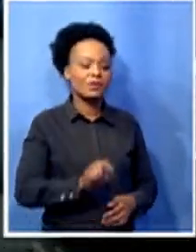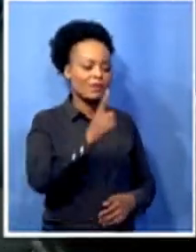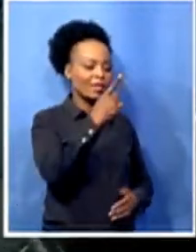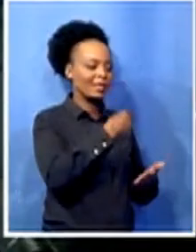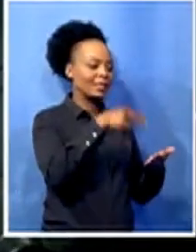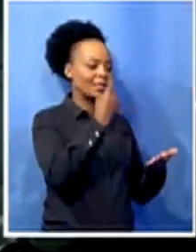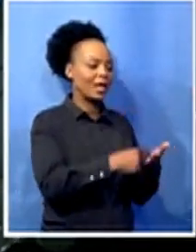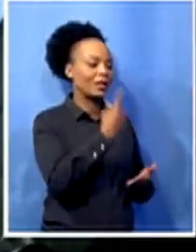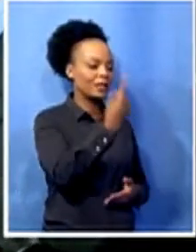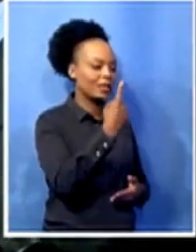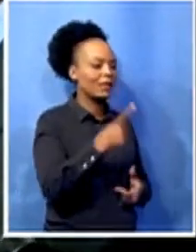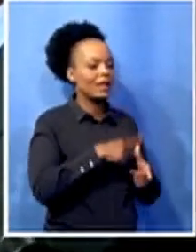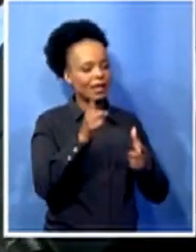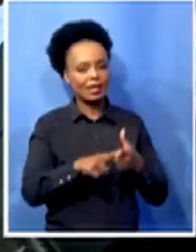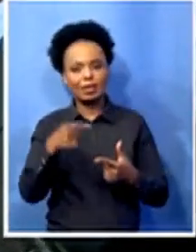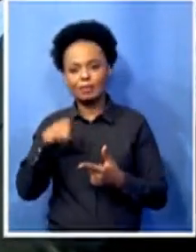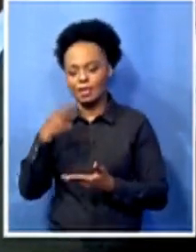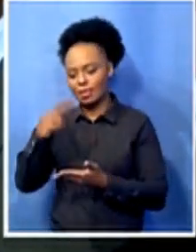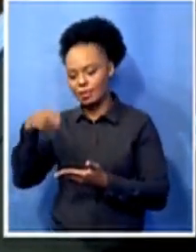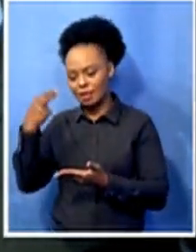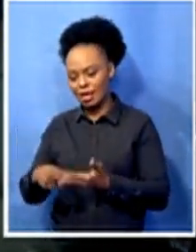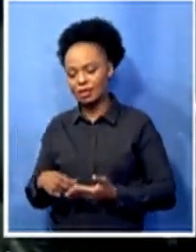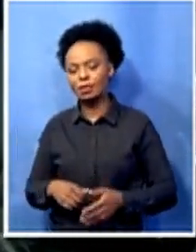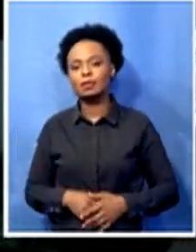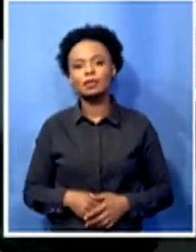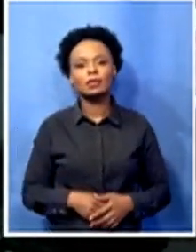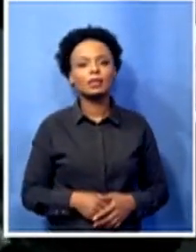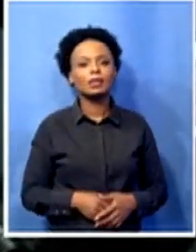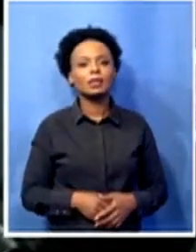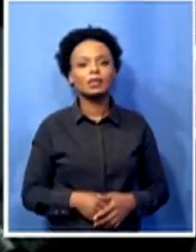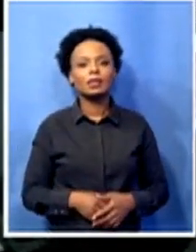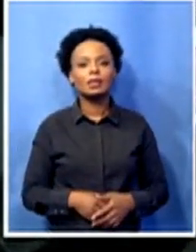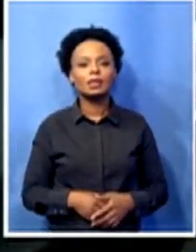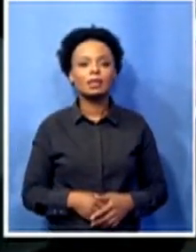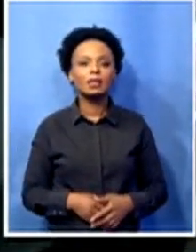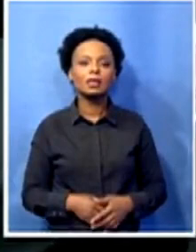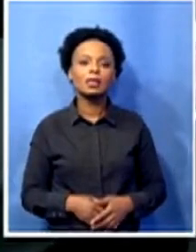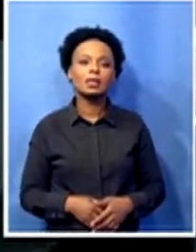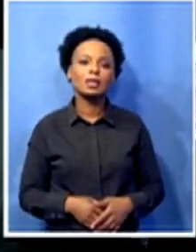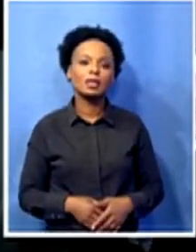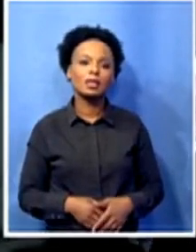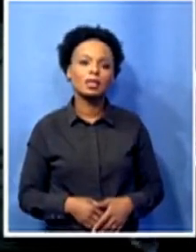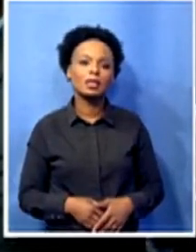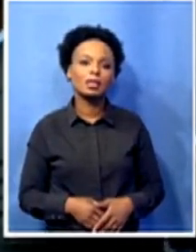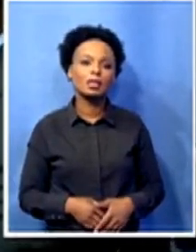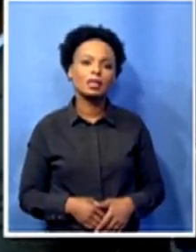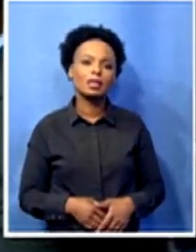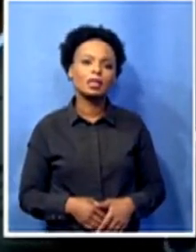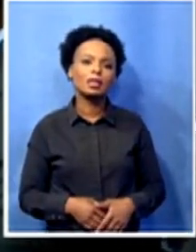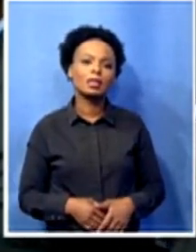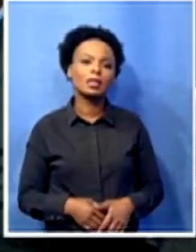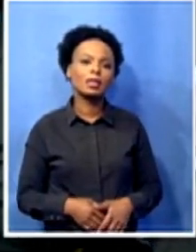Yes. Sorry? Can you sanitize you, Deputy? Okay.